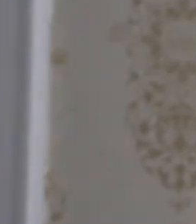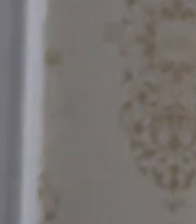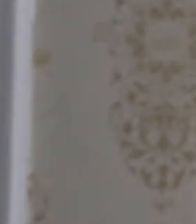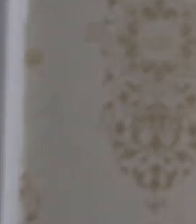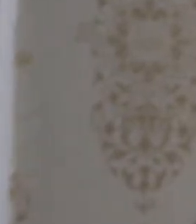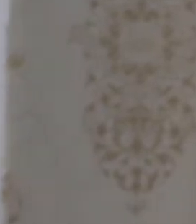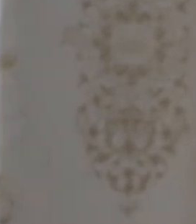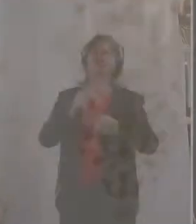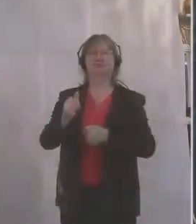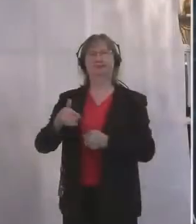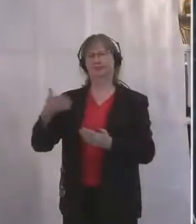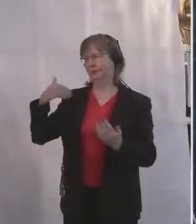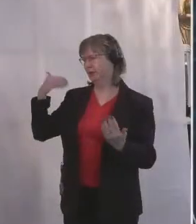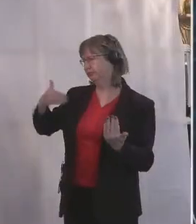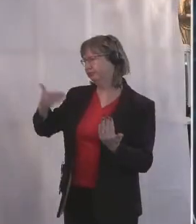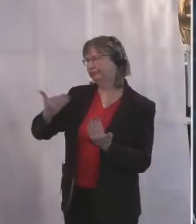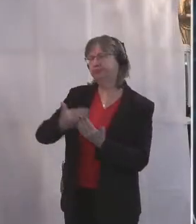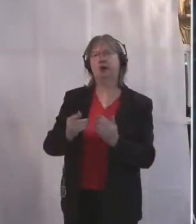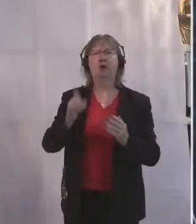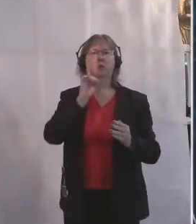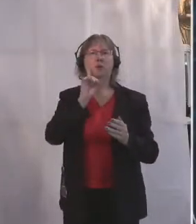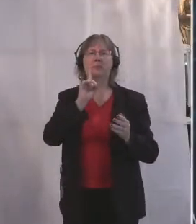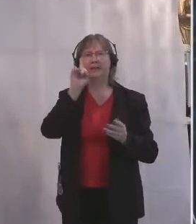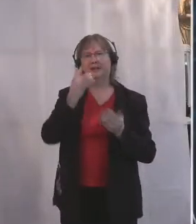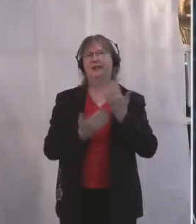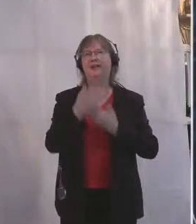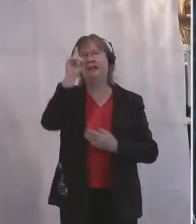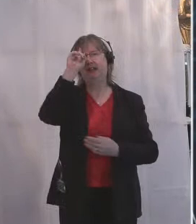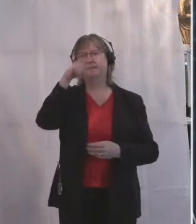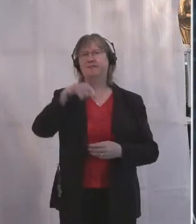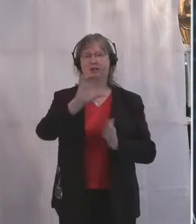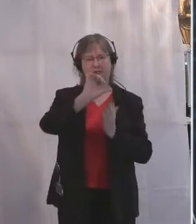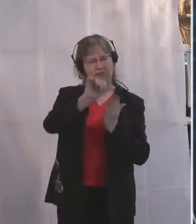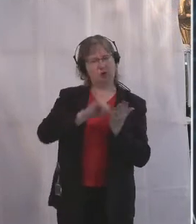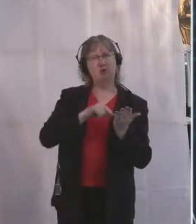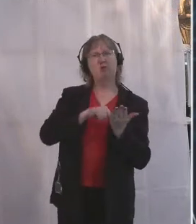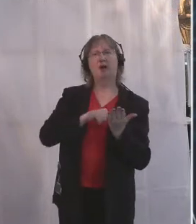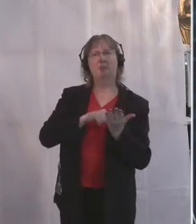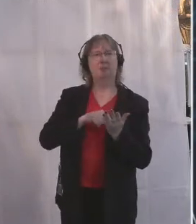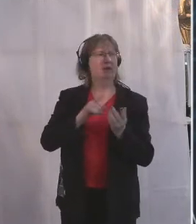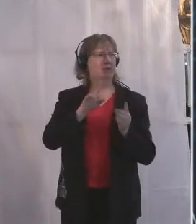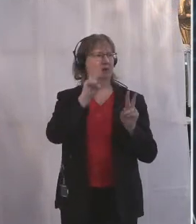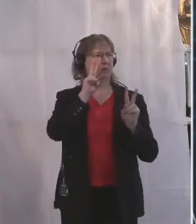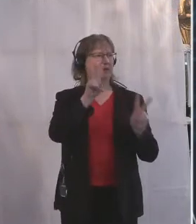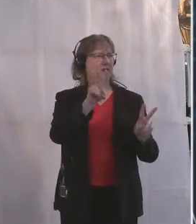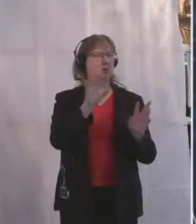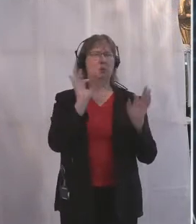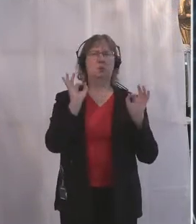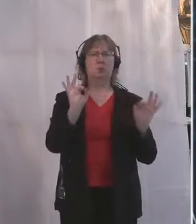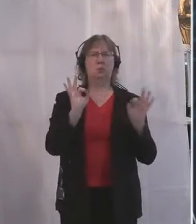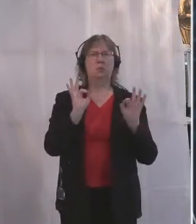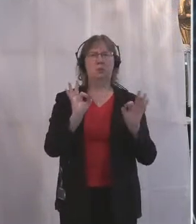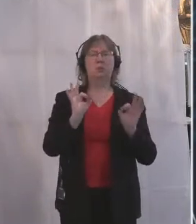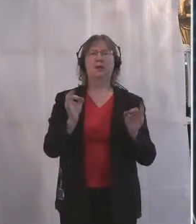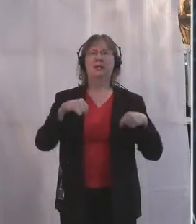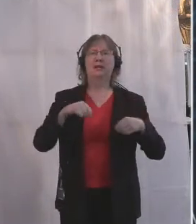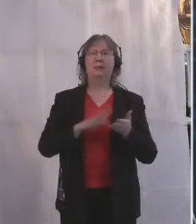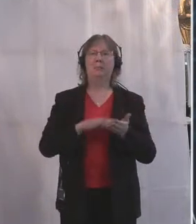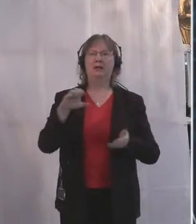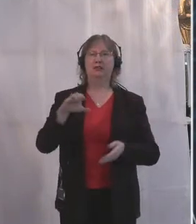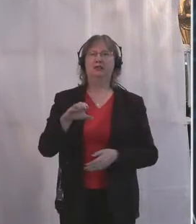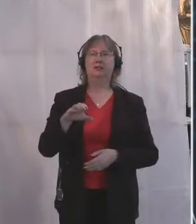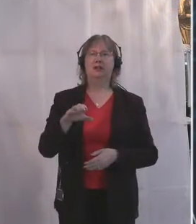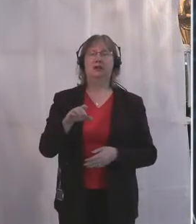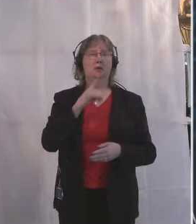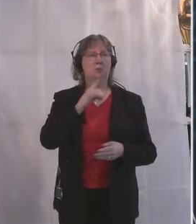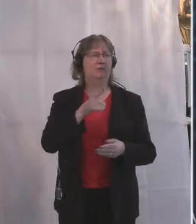of the Women in Innovation programme. It's fantastic to see so many of you here in the room with us in Manchester.